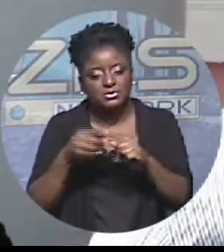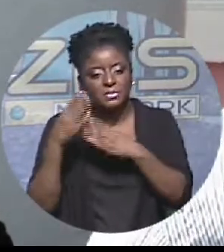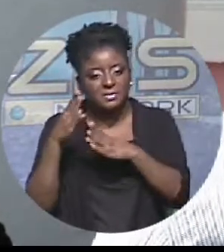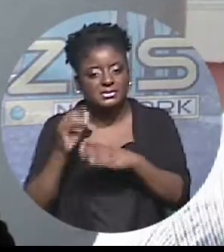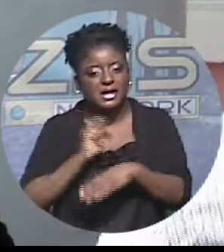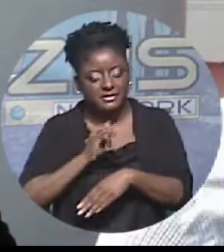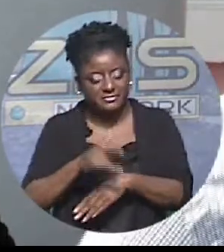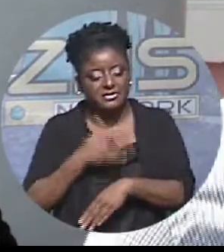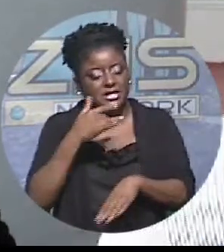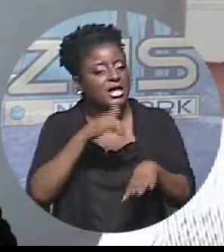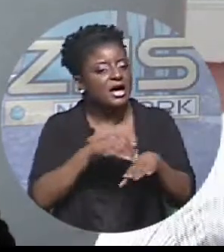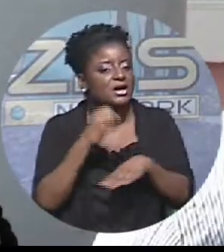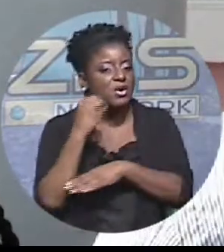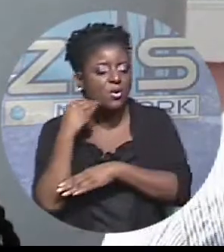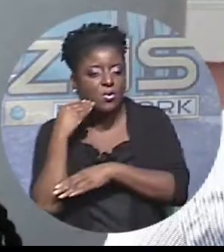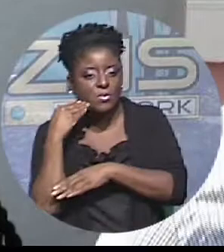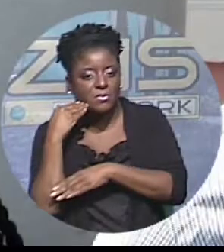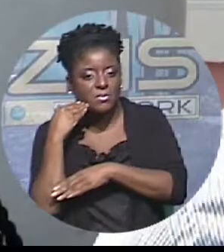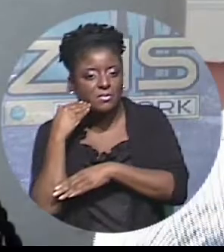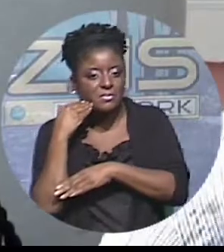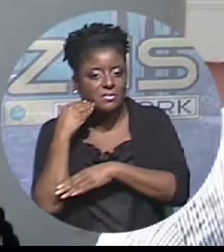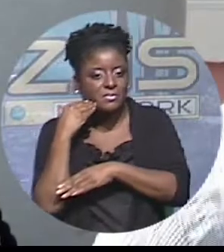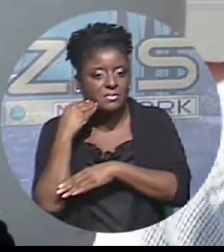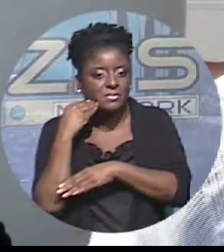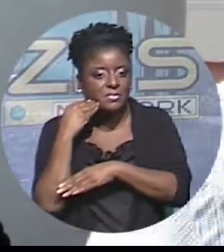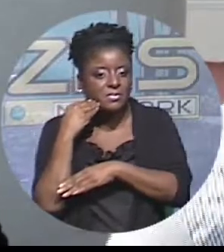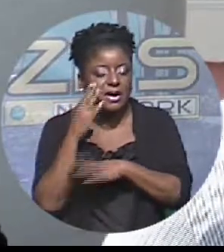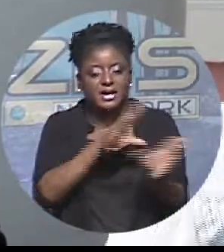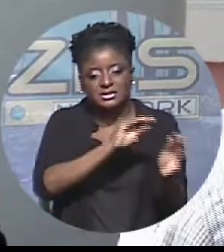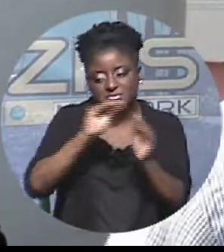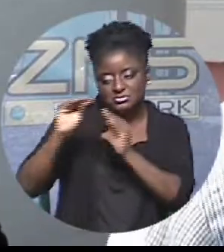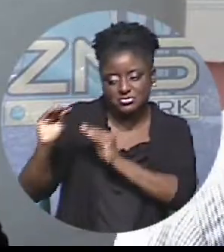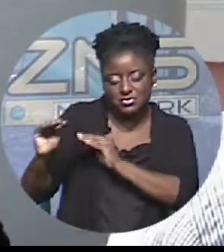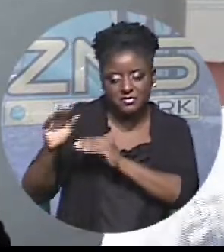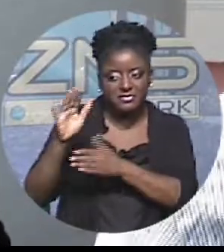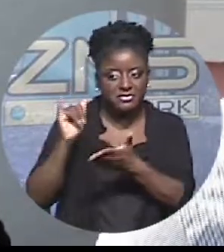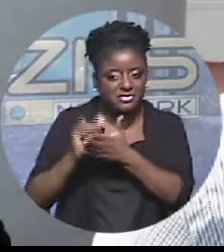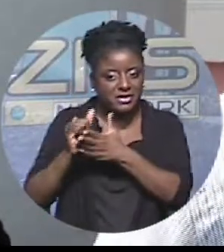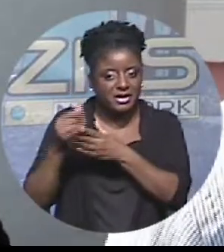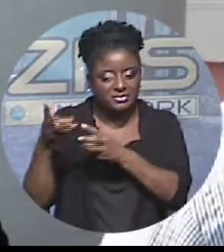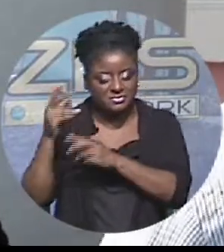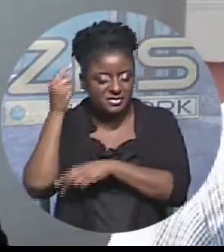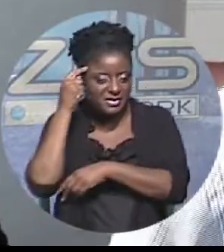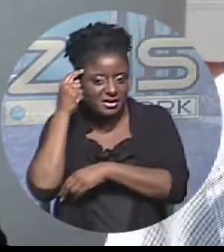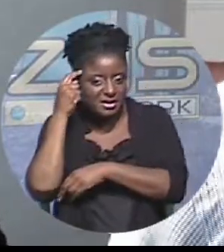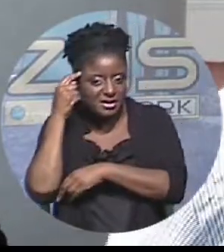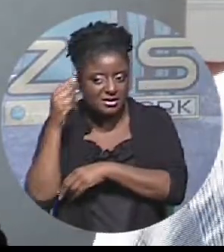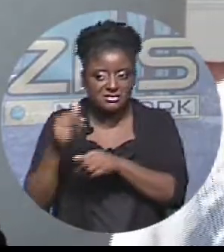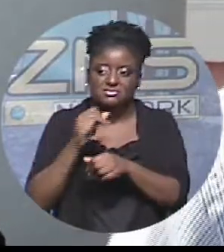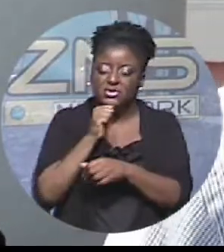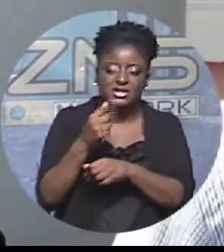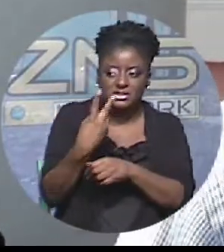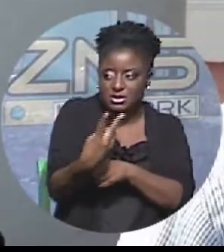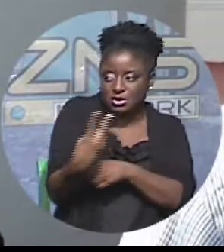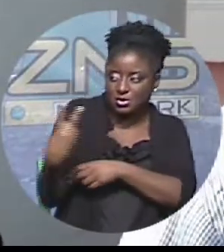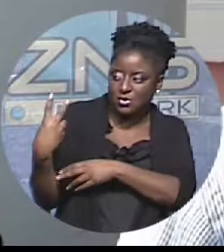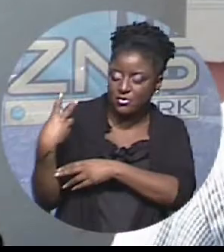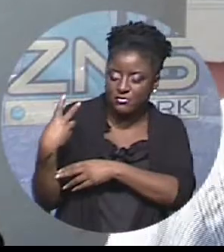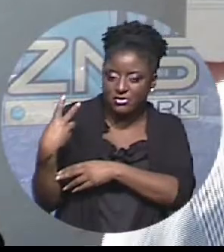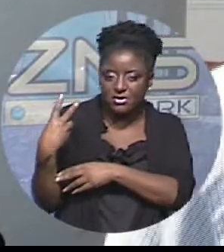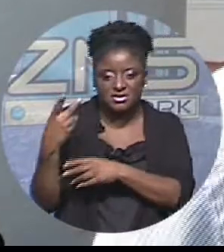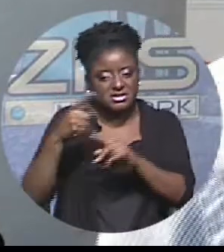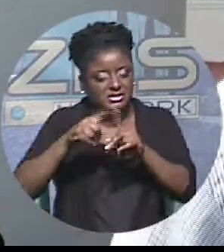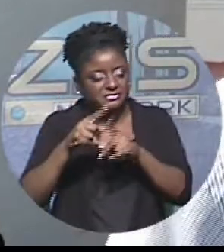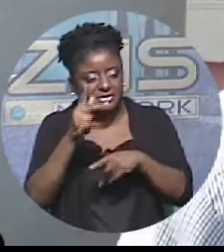home. So I kind of have to get out of that mindset. I don't have to look over my shoulder for, you know, different kinds of oppression and racism and things like